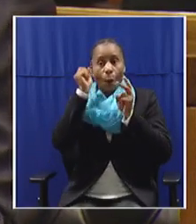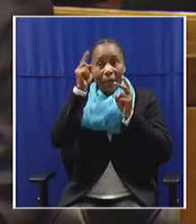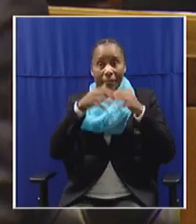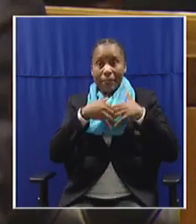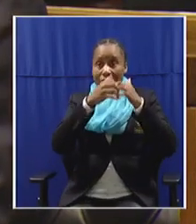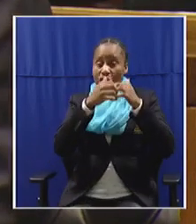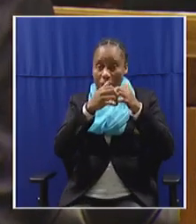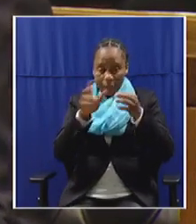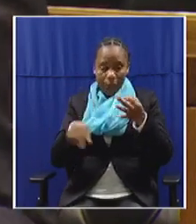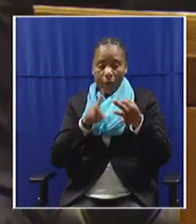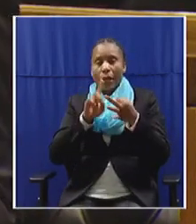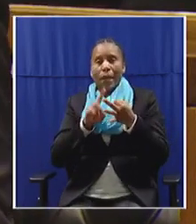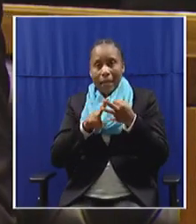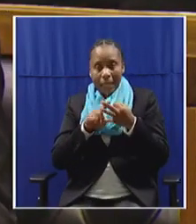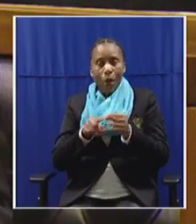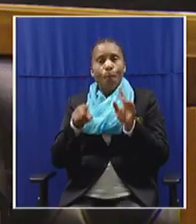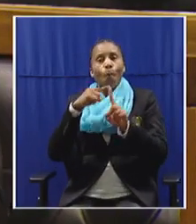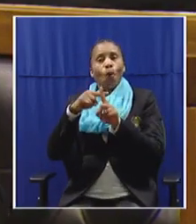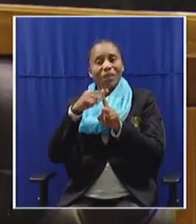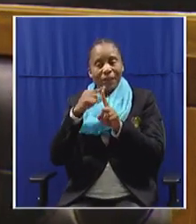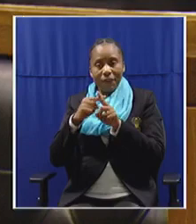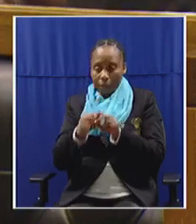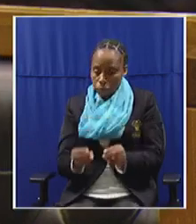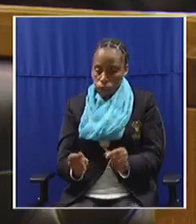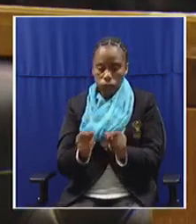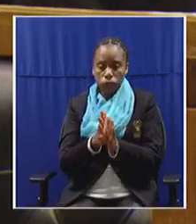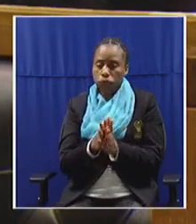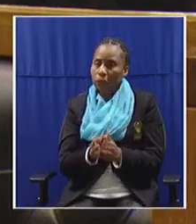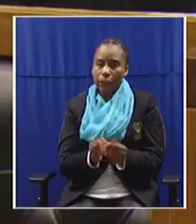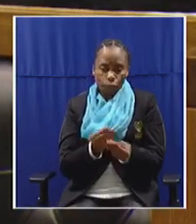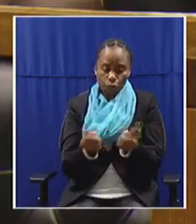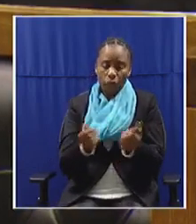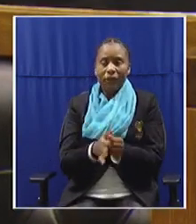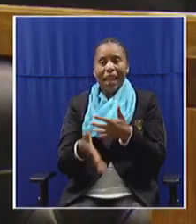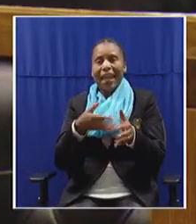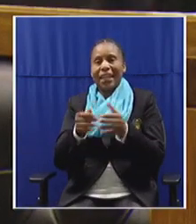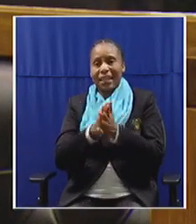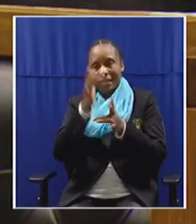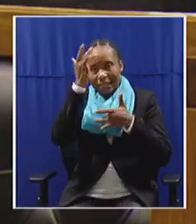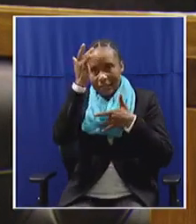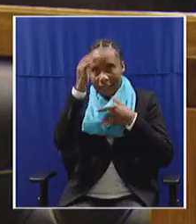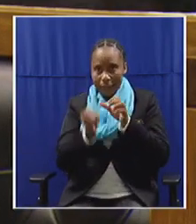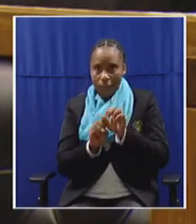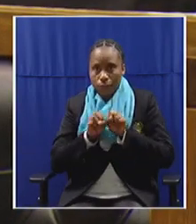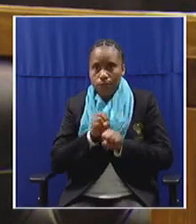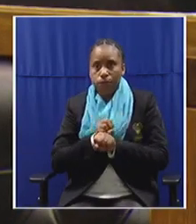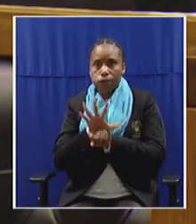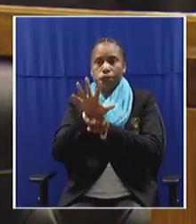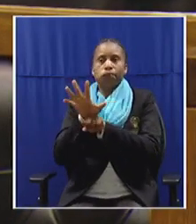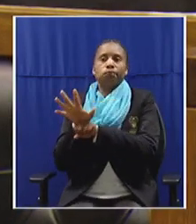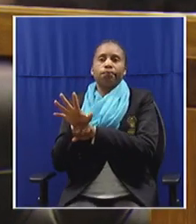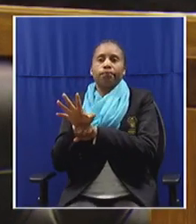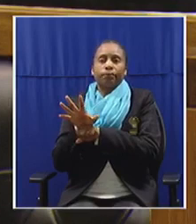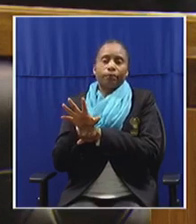as reacting positively and promptly to any disease outbreak. Over